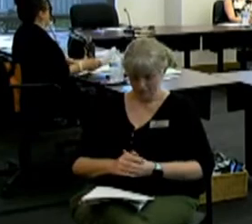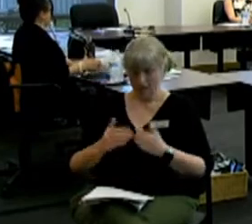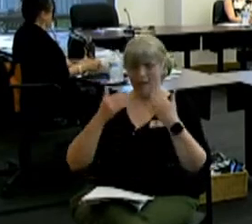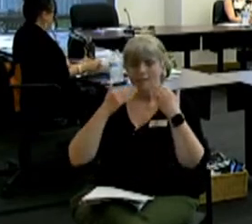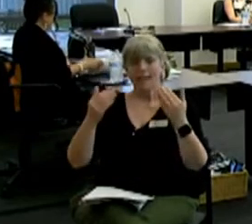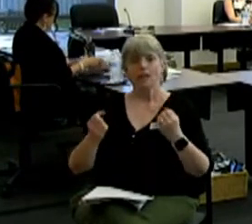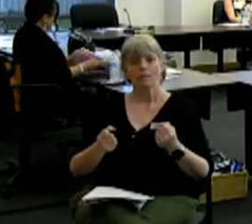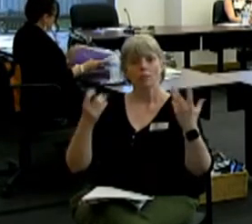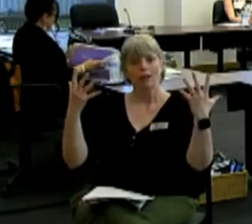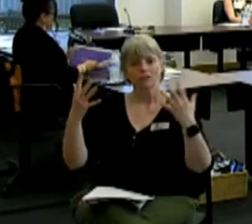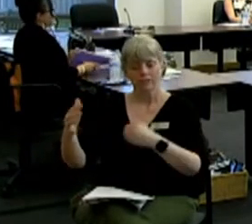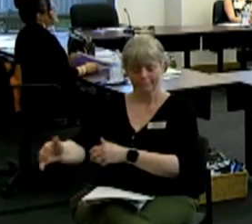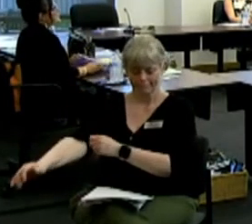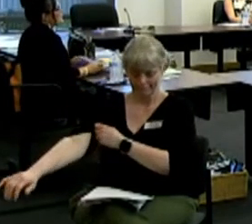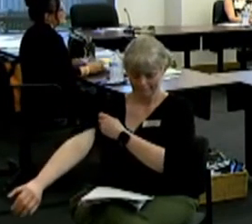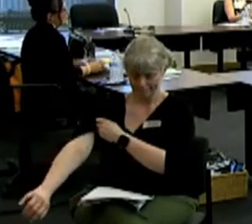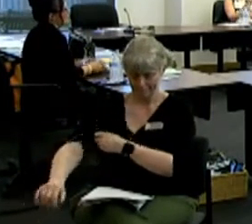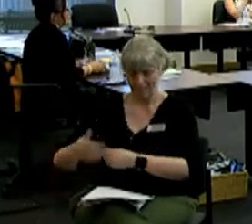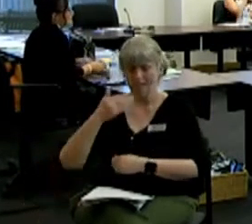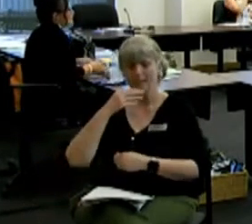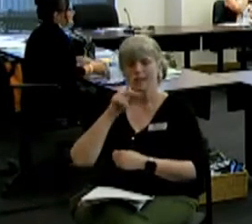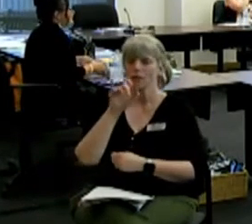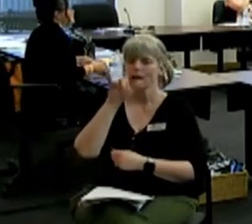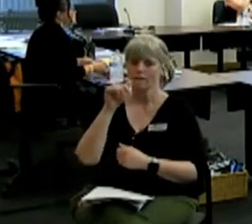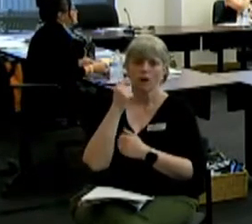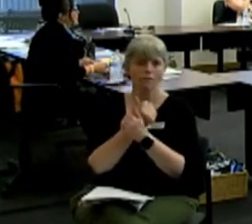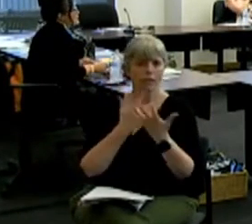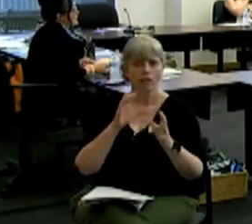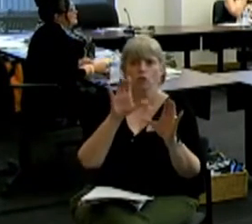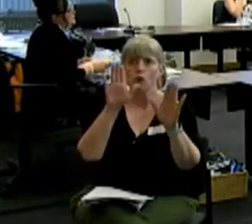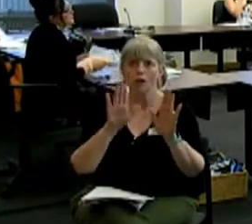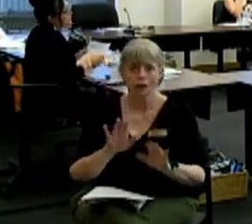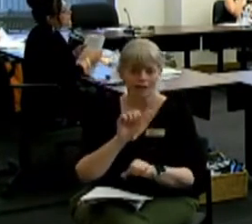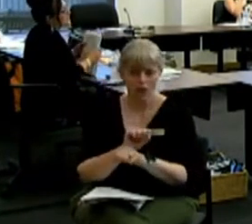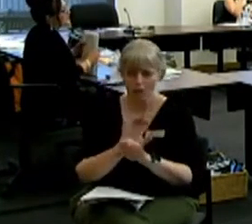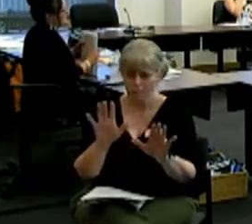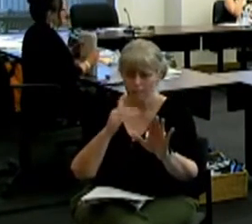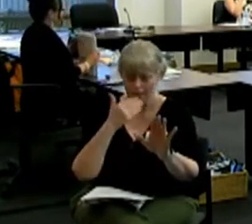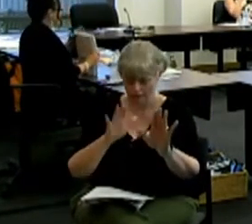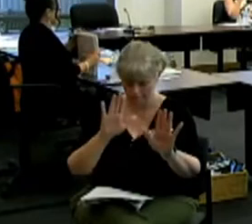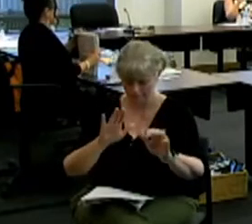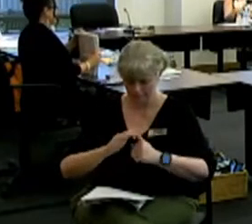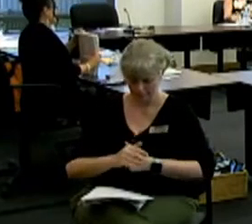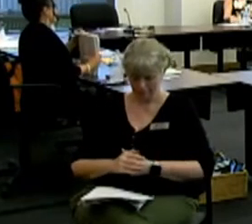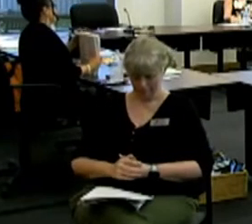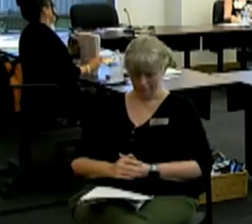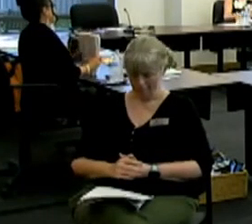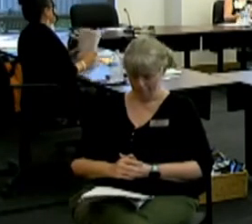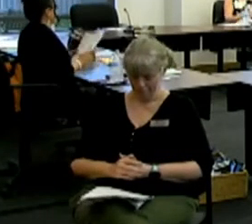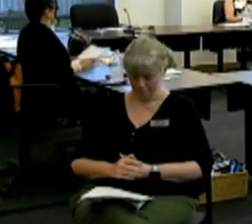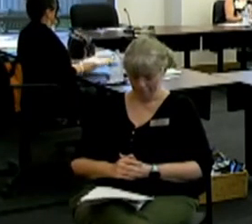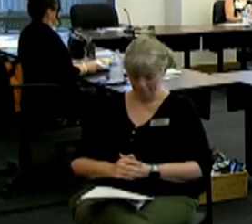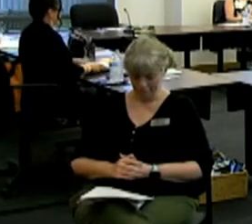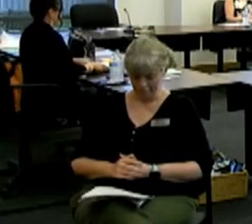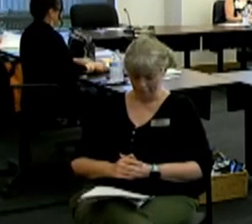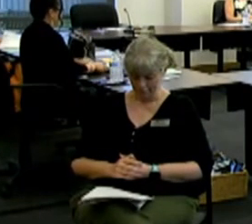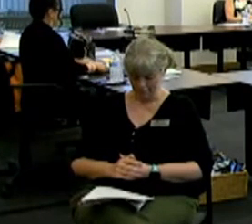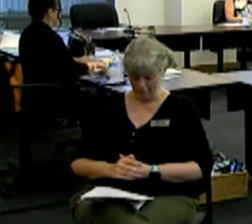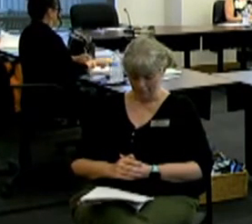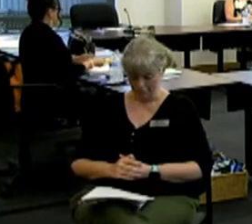Thank you very much. Thank you, Kelly, for everything. And you do a great job. You do. Thank you.